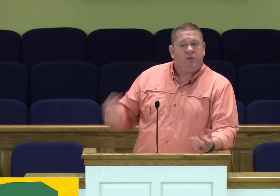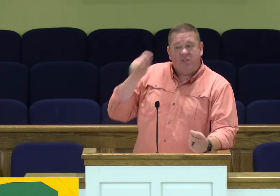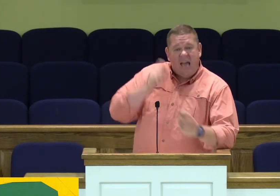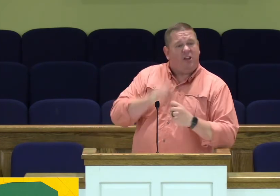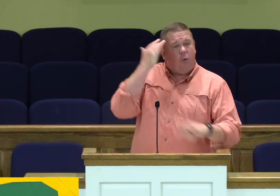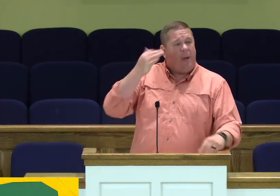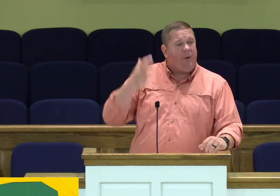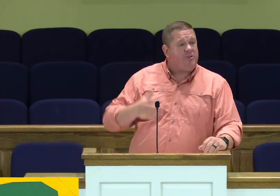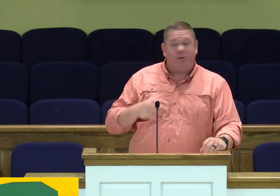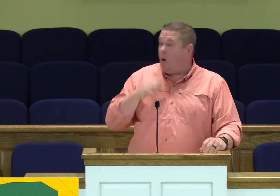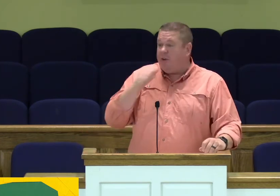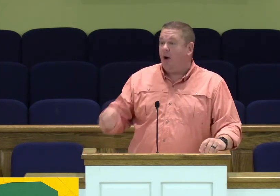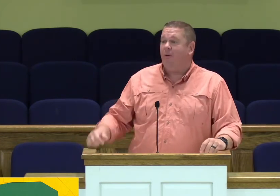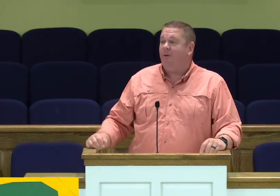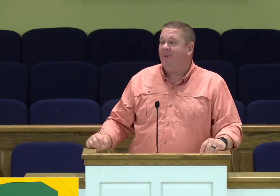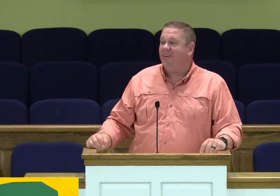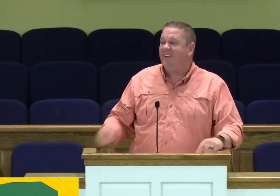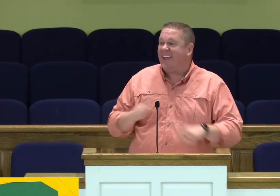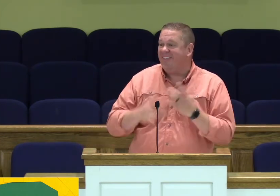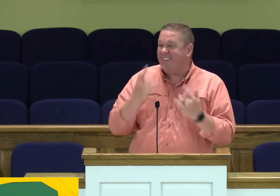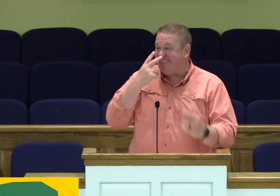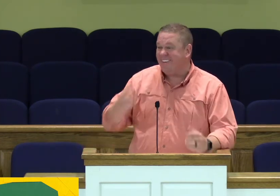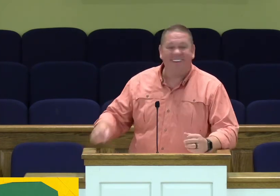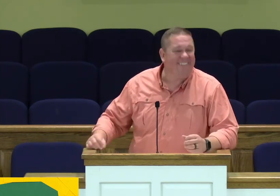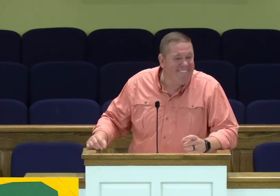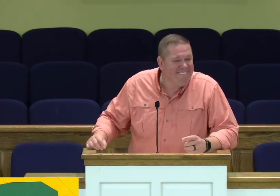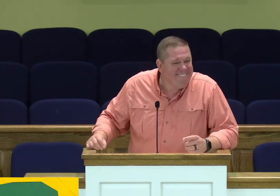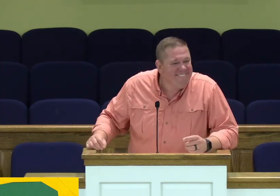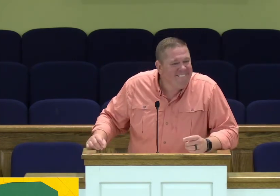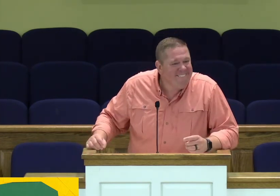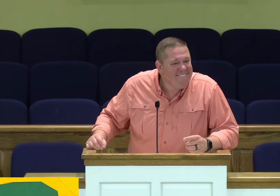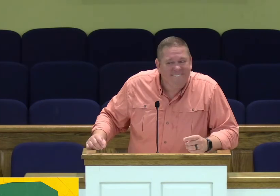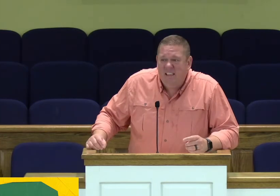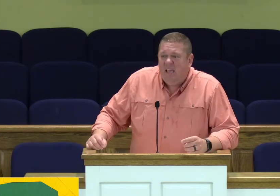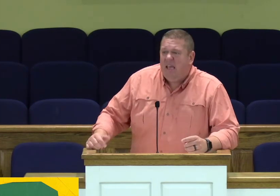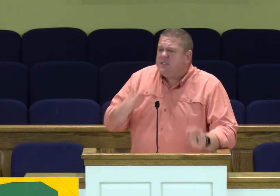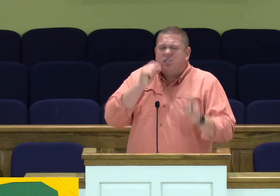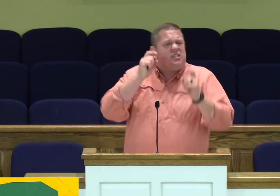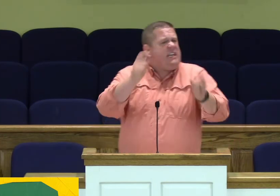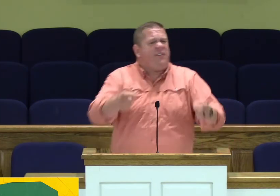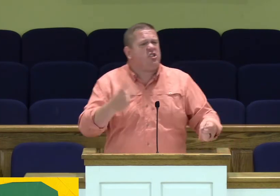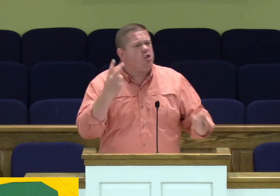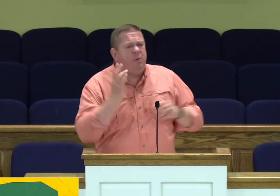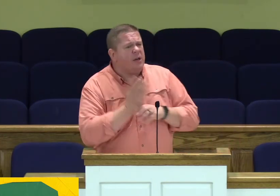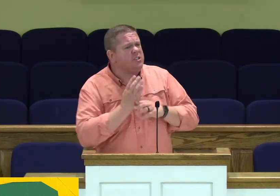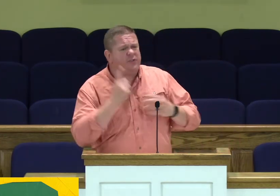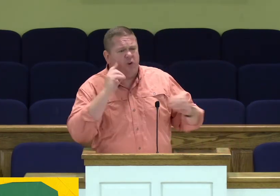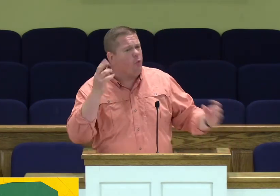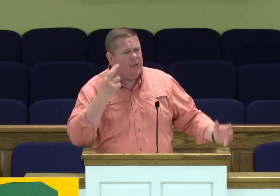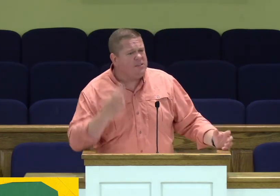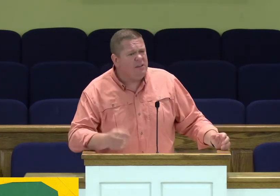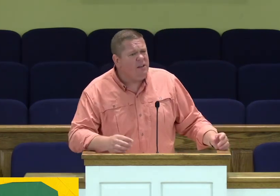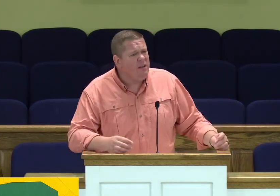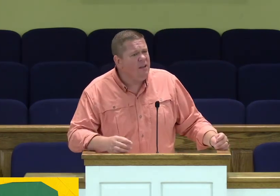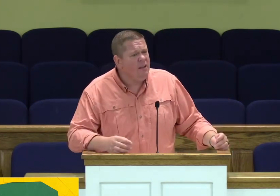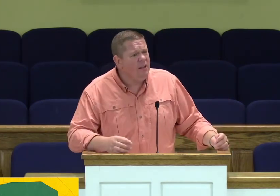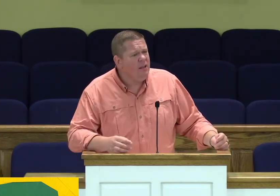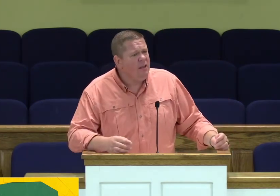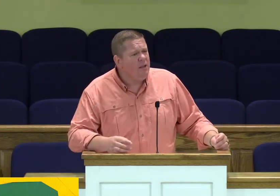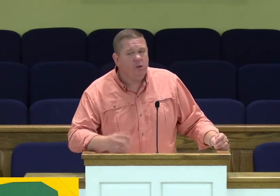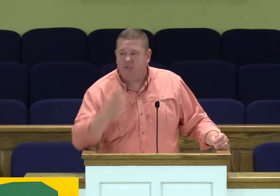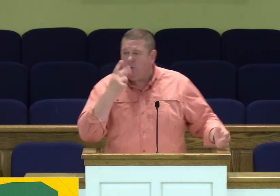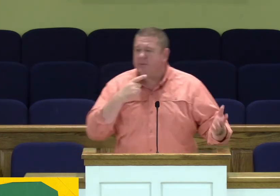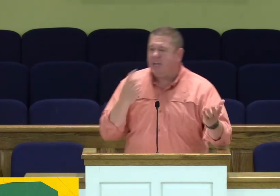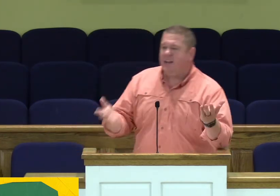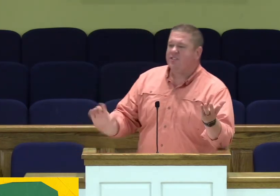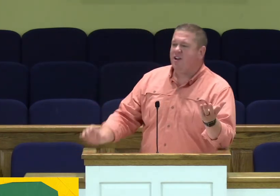Do you exactly know why, preacher? No, I don't, but I can't wait to see. He doesn't just give us two buses for no reason.